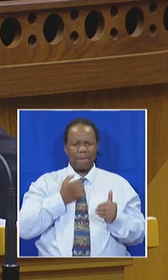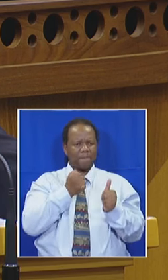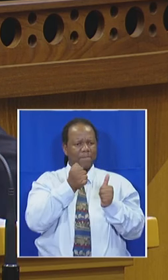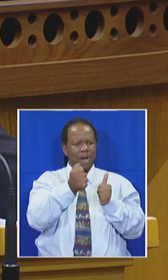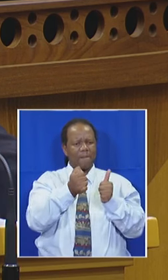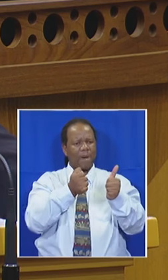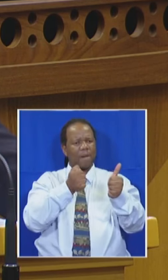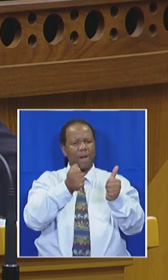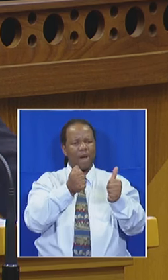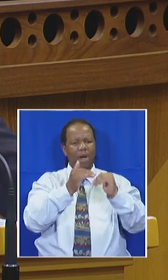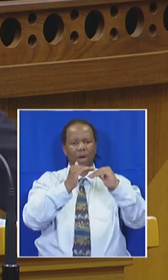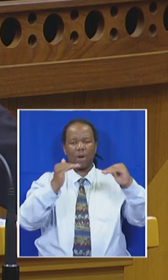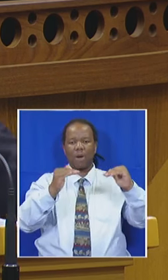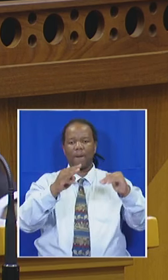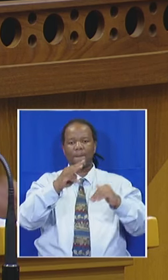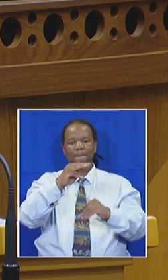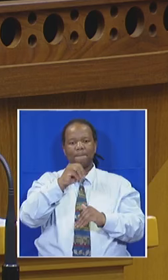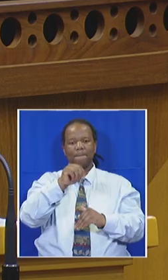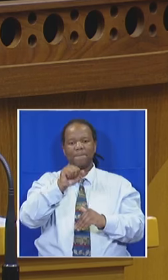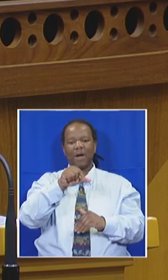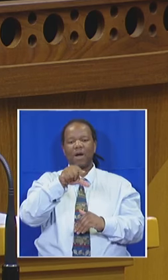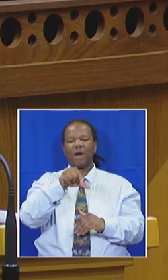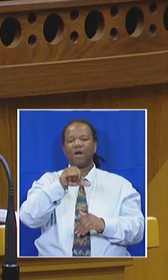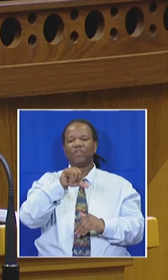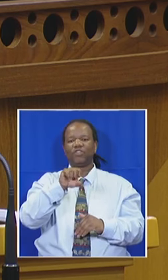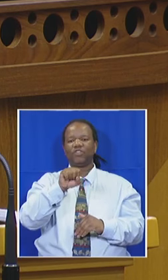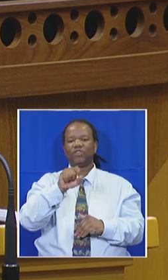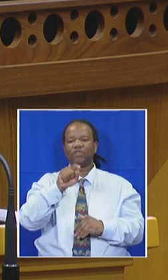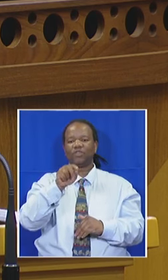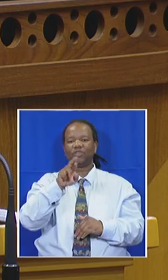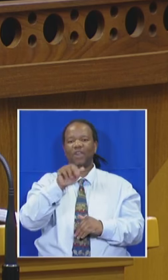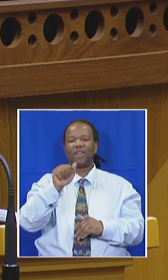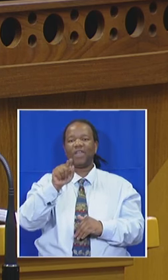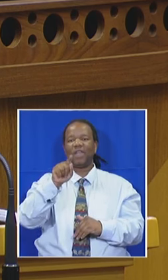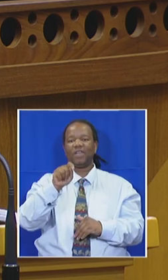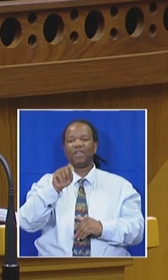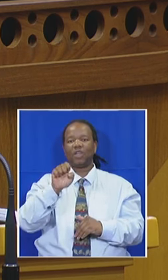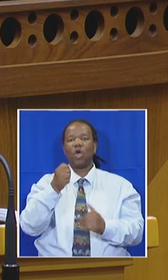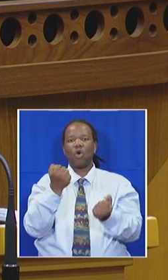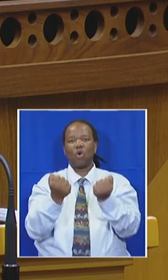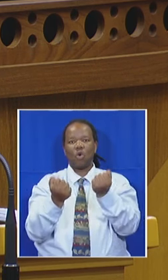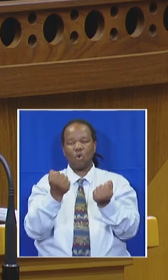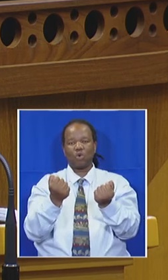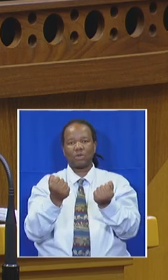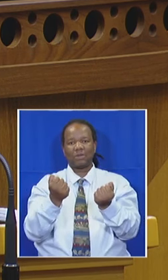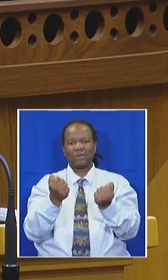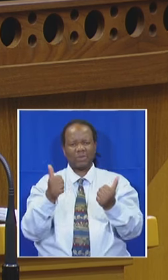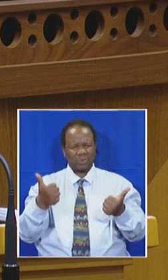in the magistracy is an important milestone in the transformation of the